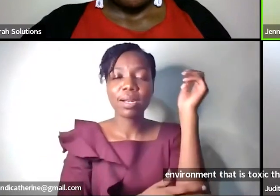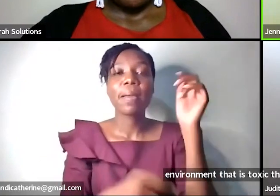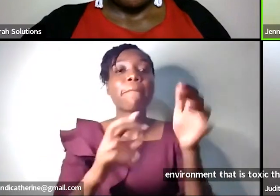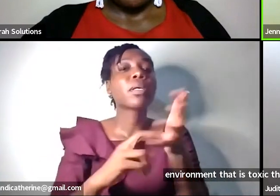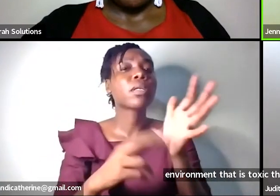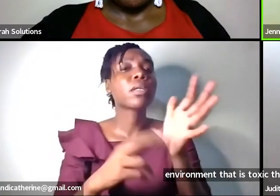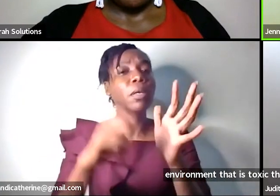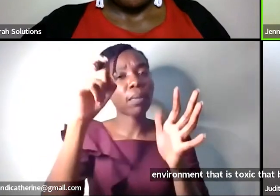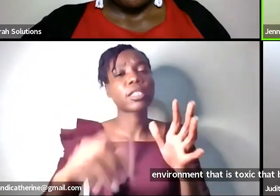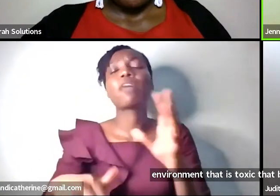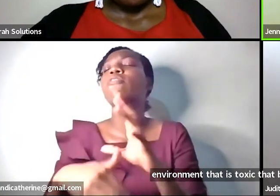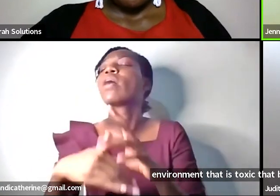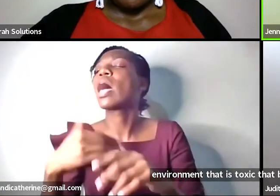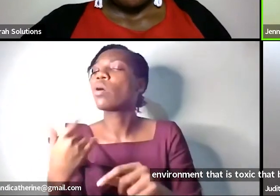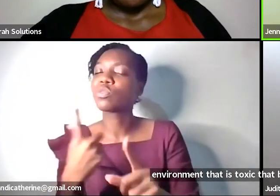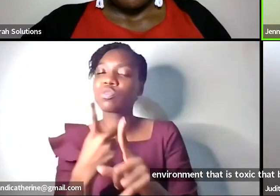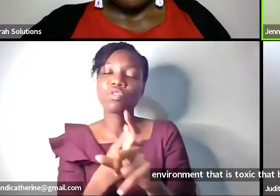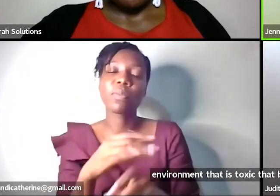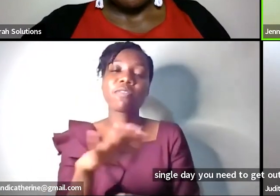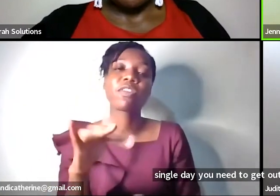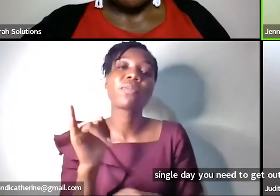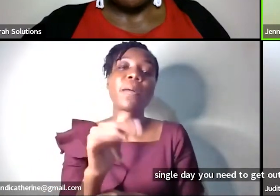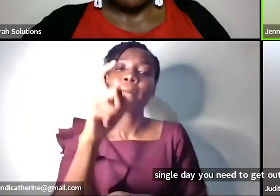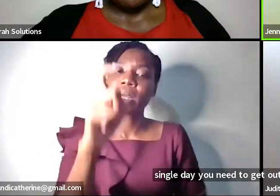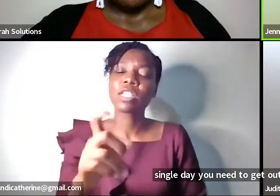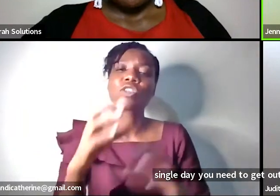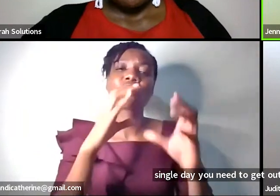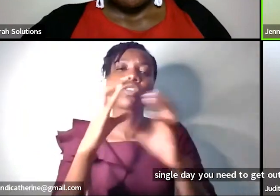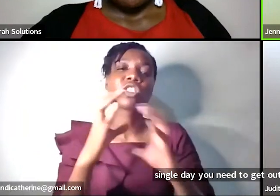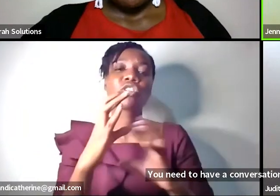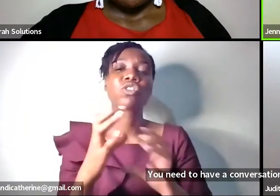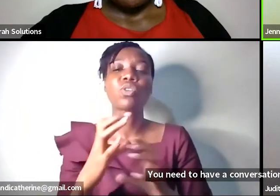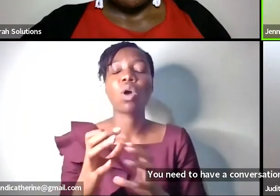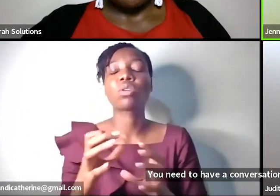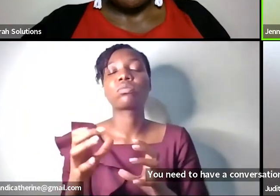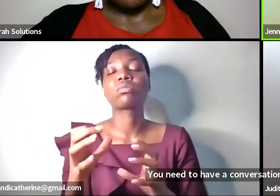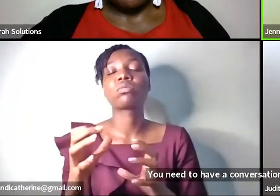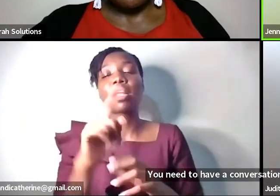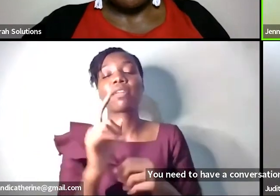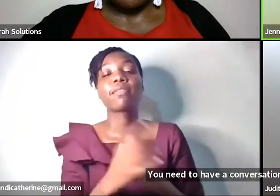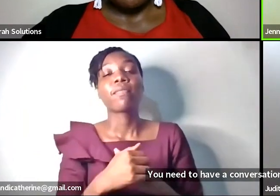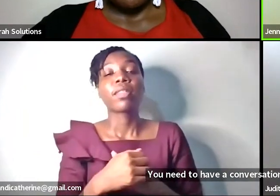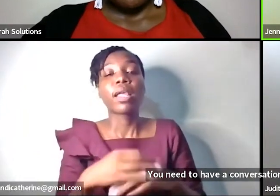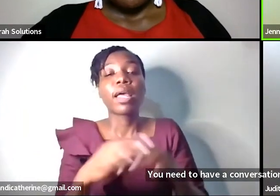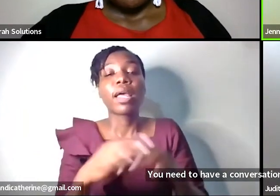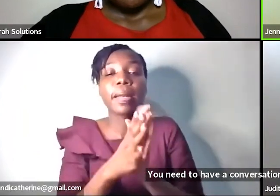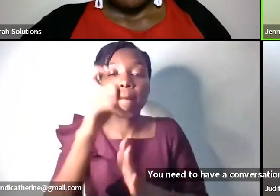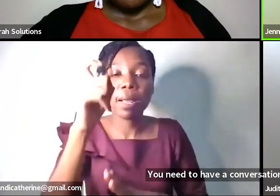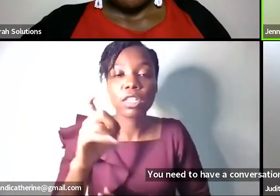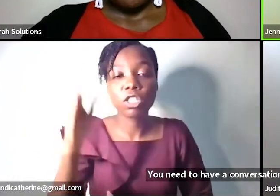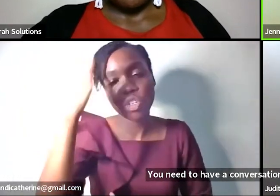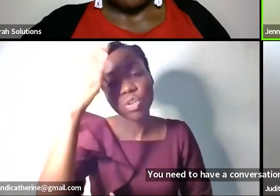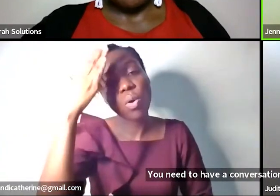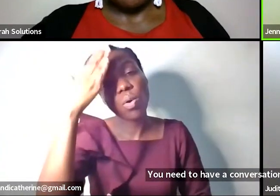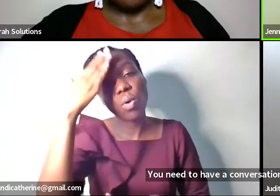of that environment. You need to have a conversation with somebody within that environment. You need to know that you have